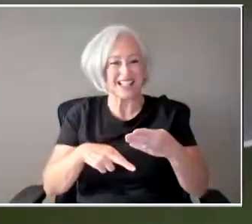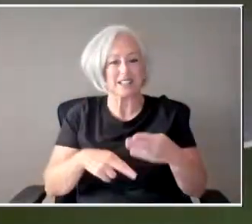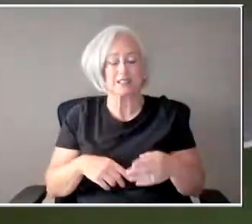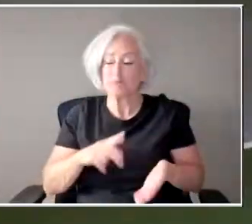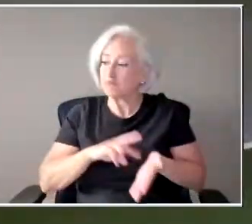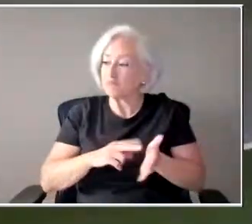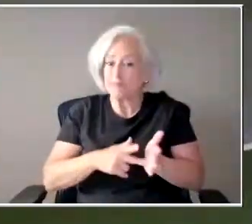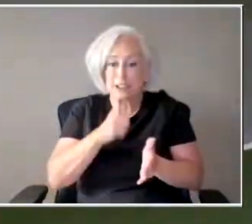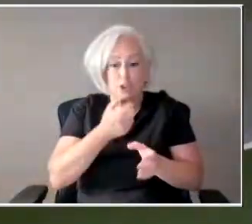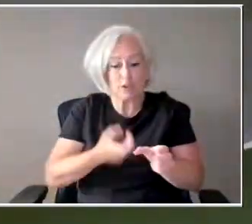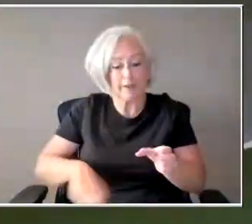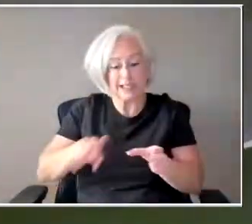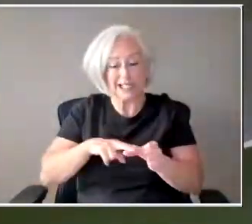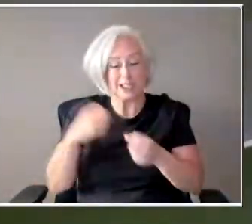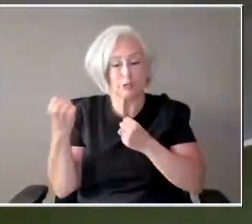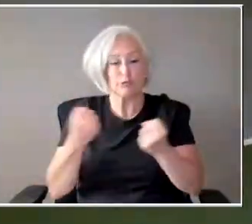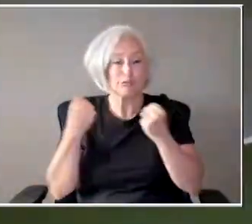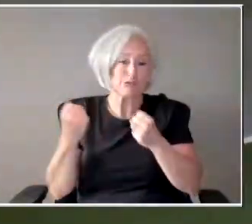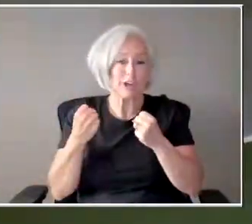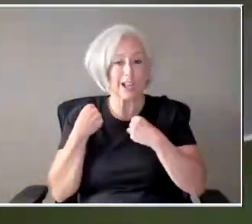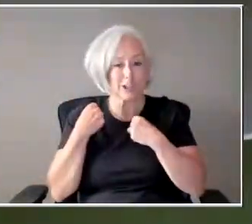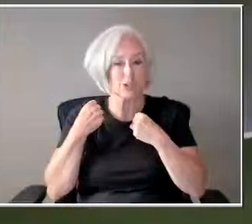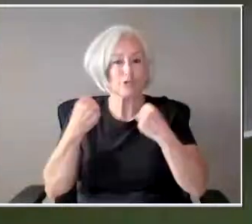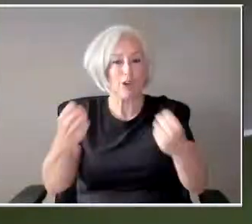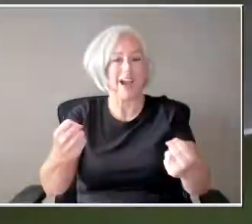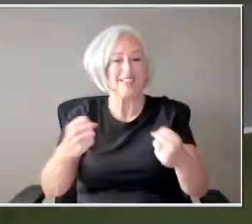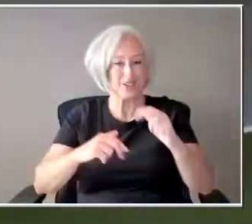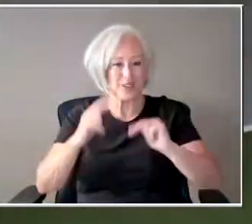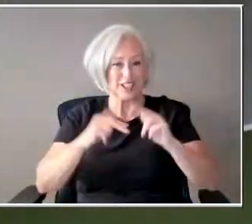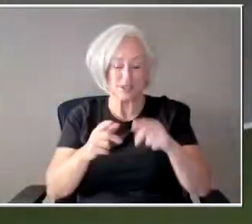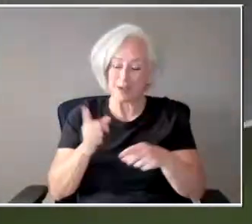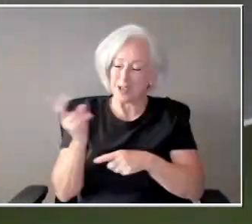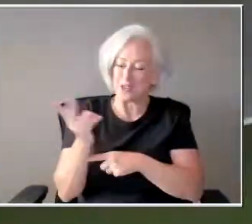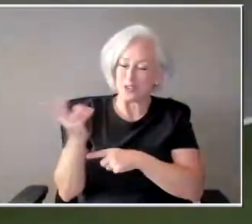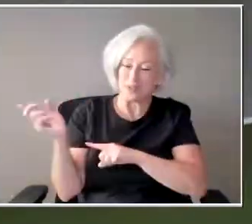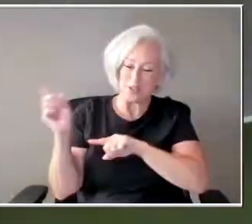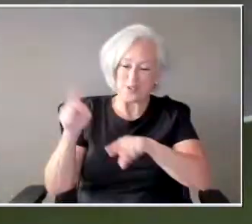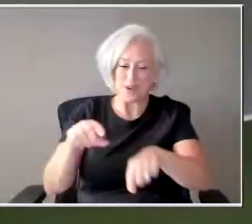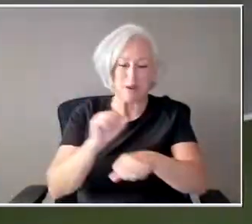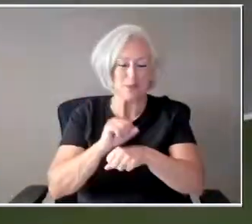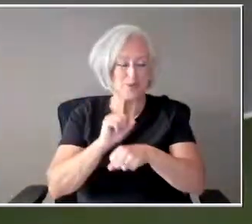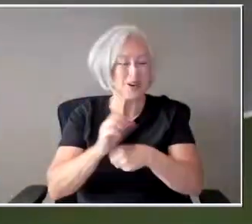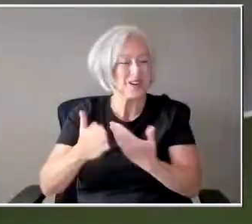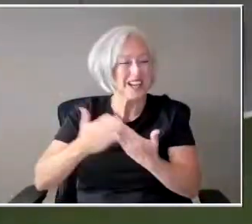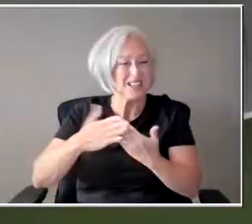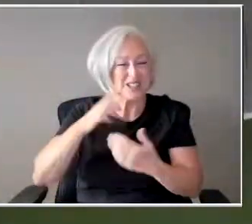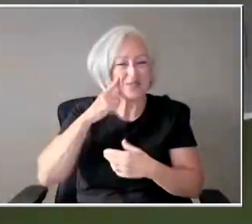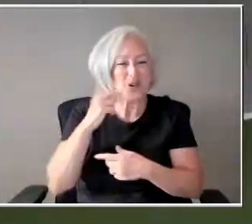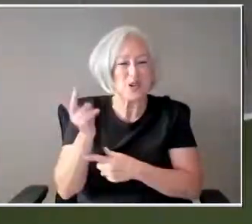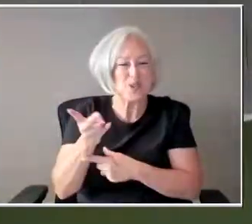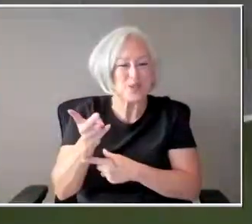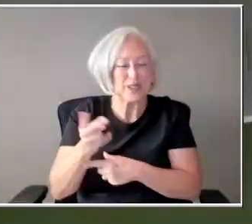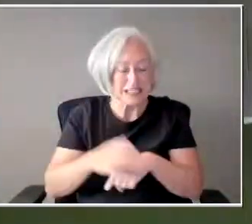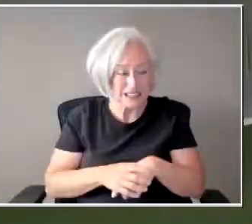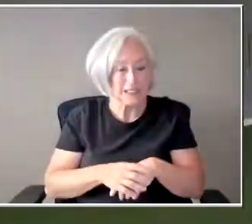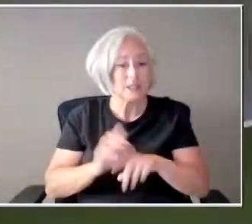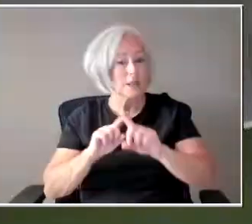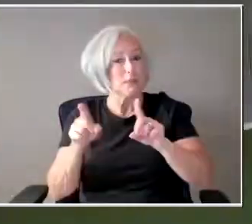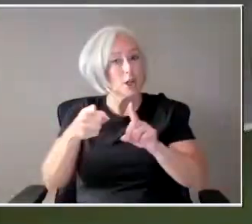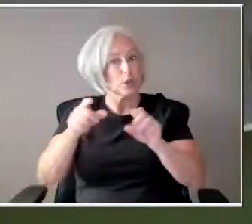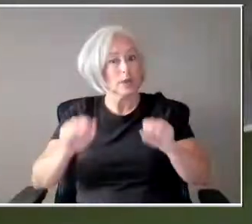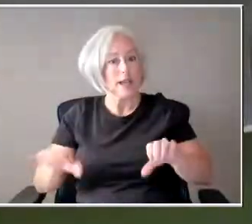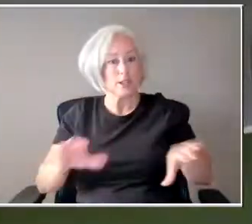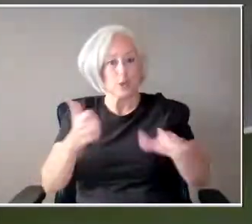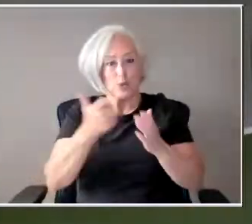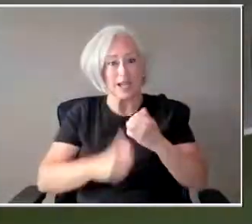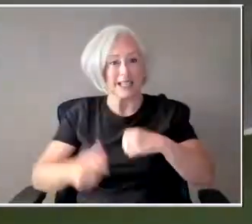and come to the gym, except you two, you come here for work. So you make it really easy on yourself. But the idea that you can do it anytime, anywhere, that's kind of key,